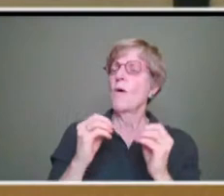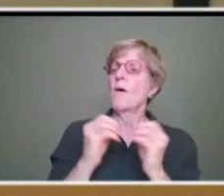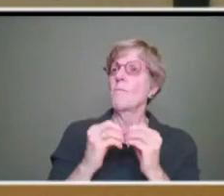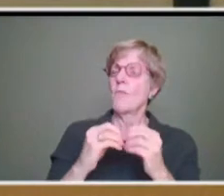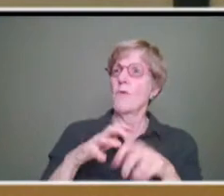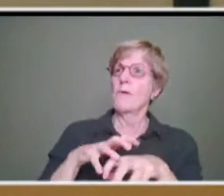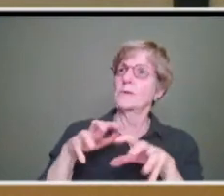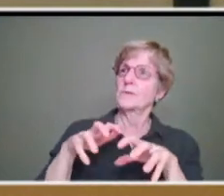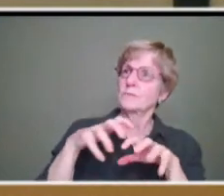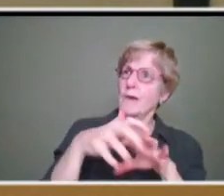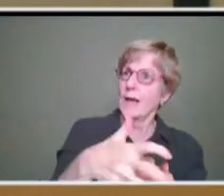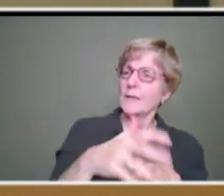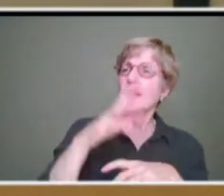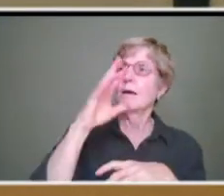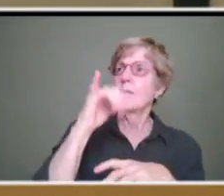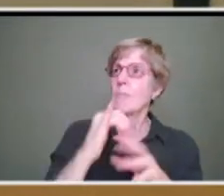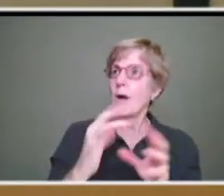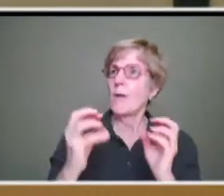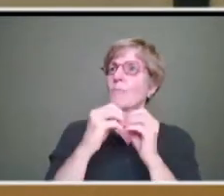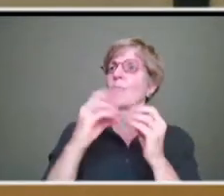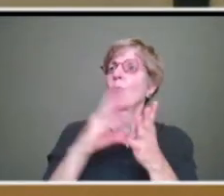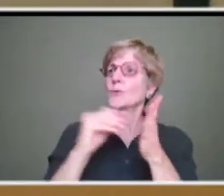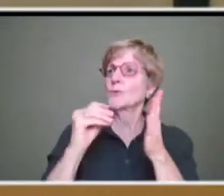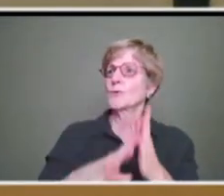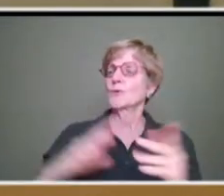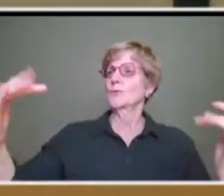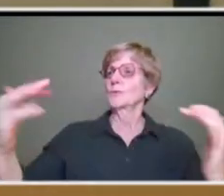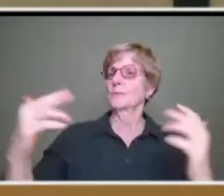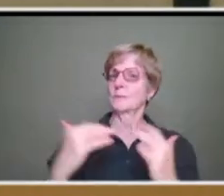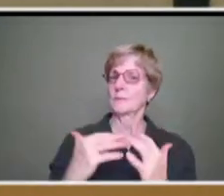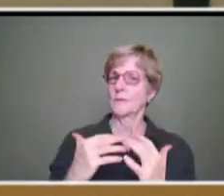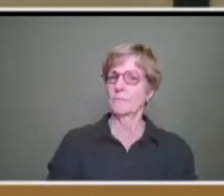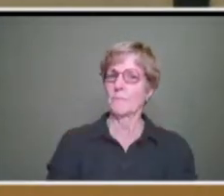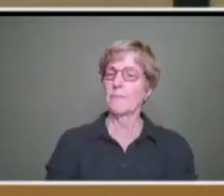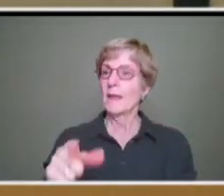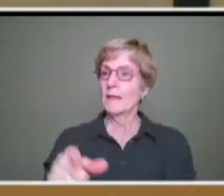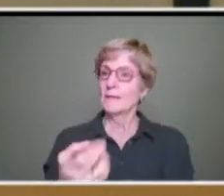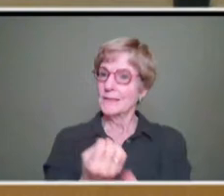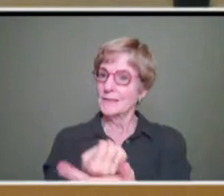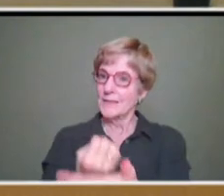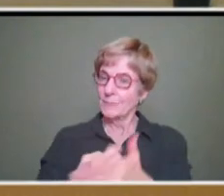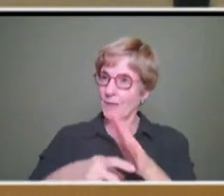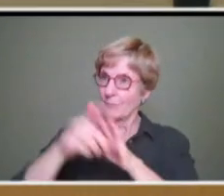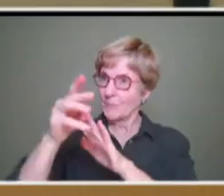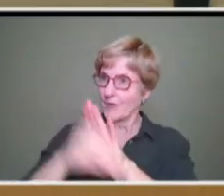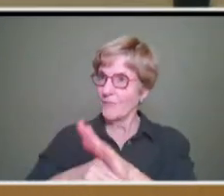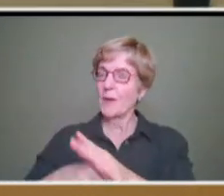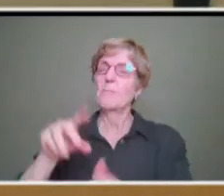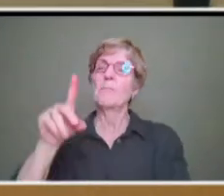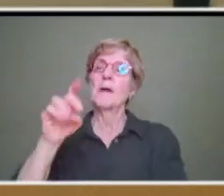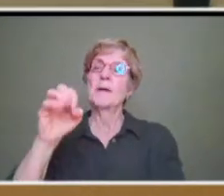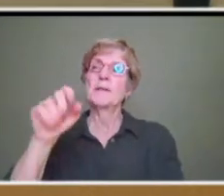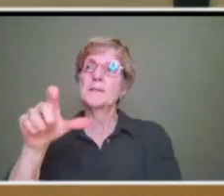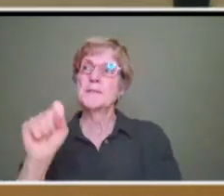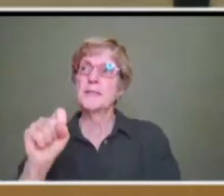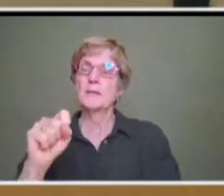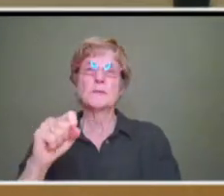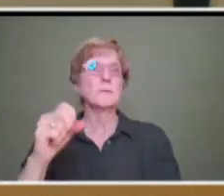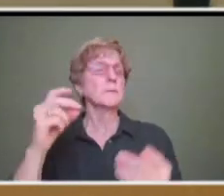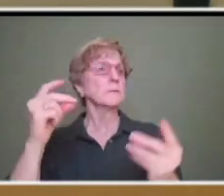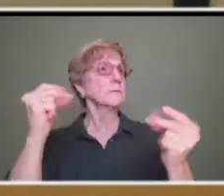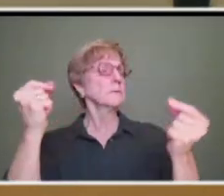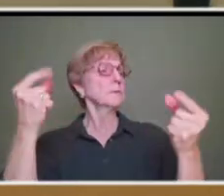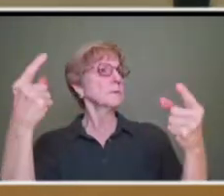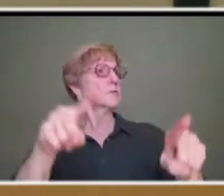by the increase of student population these Economic Development deals are appearing out of thin air